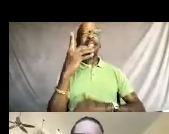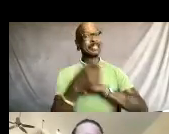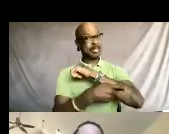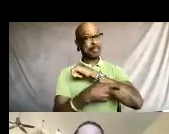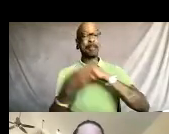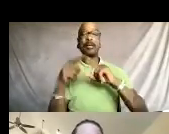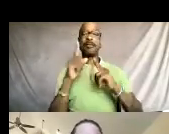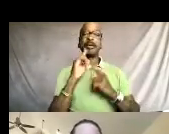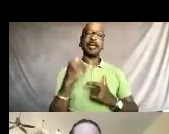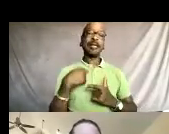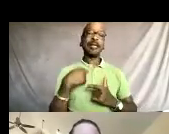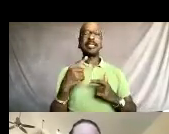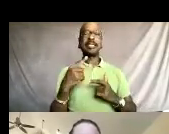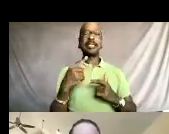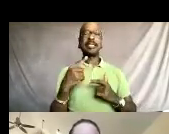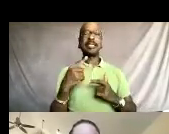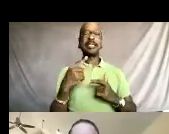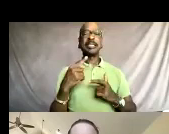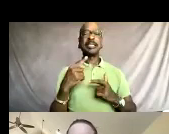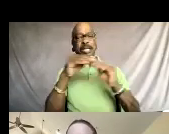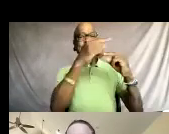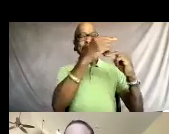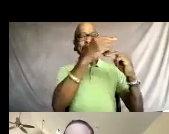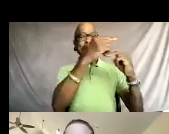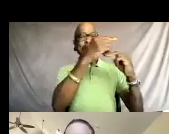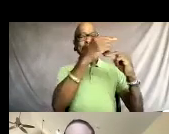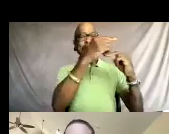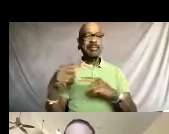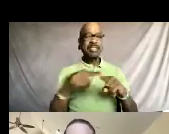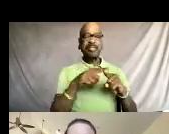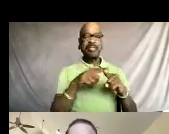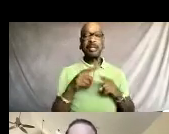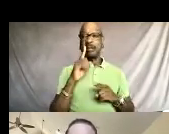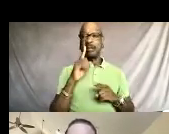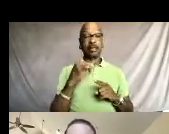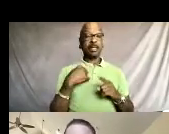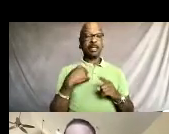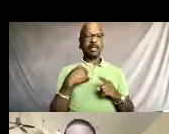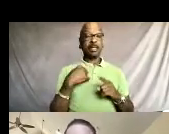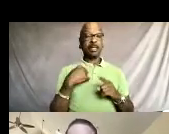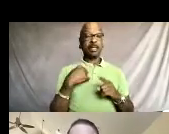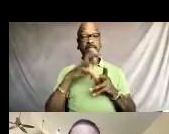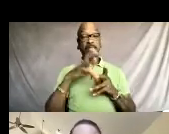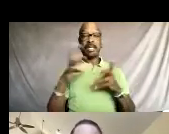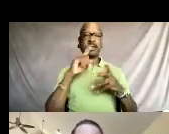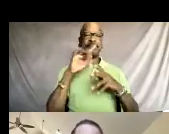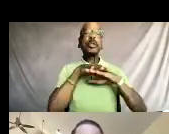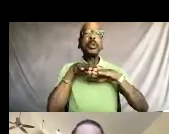into a different shape. And decision trees really cut out a lot of the nuance that we have to be thinking about in these